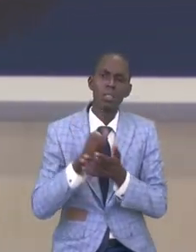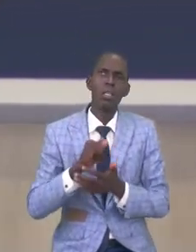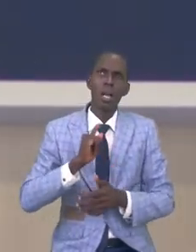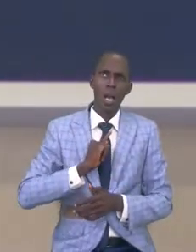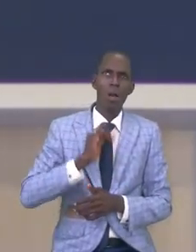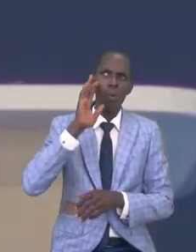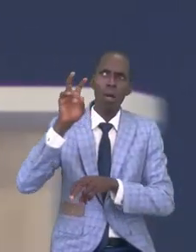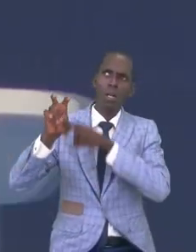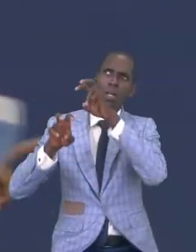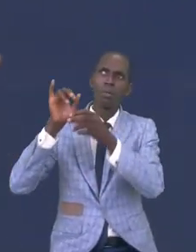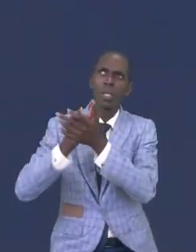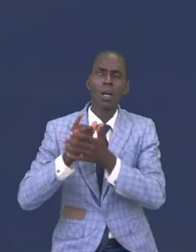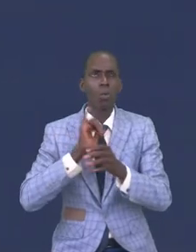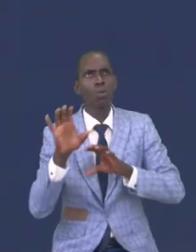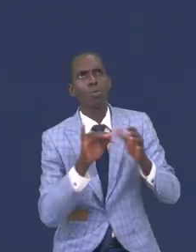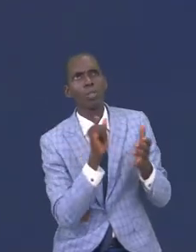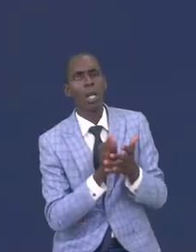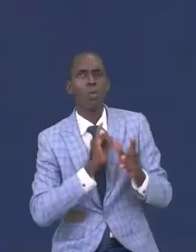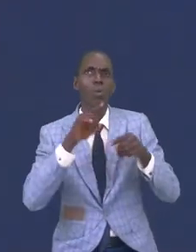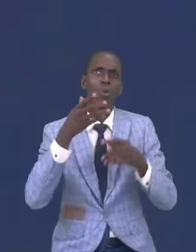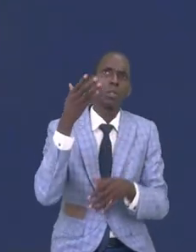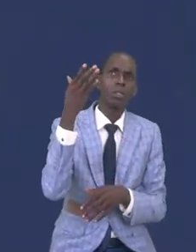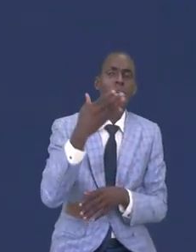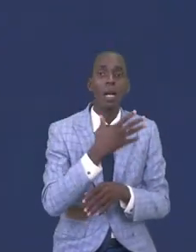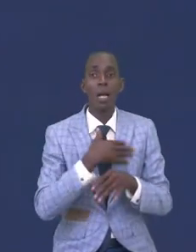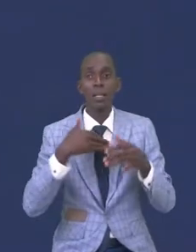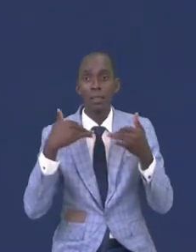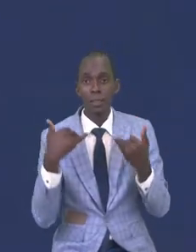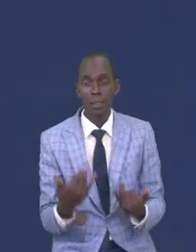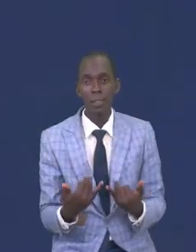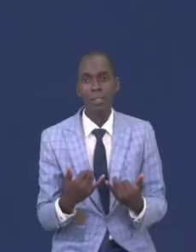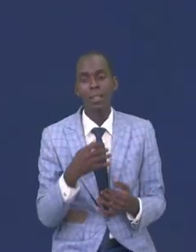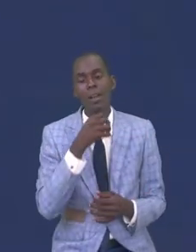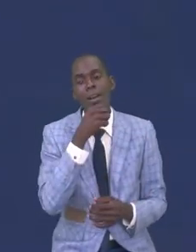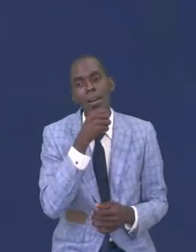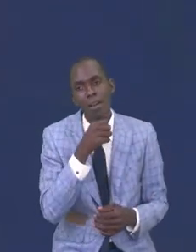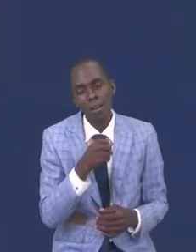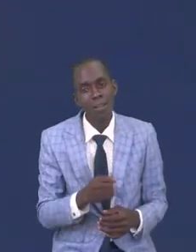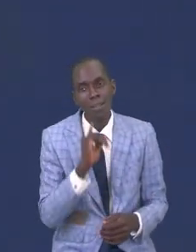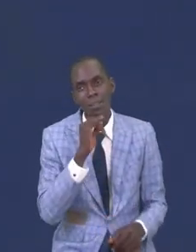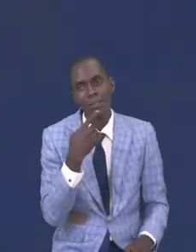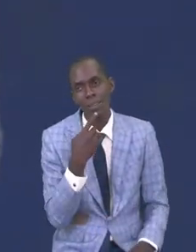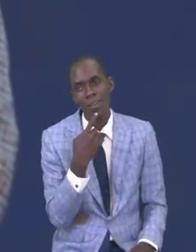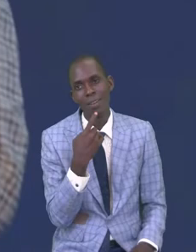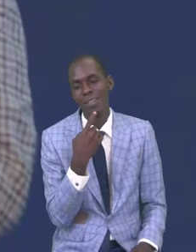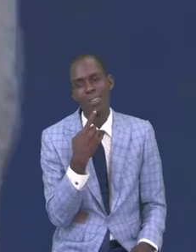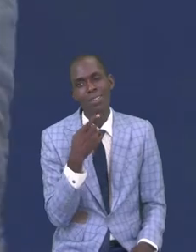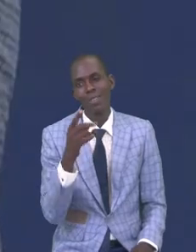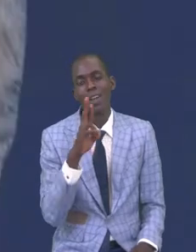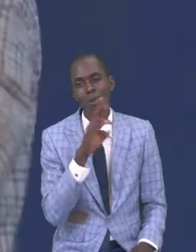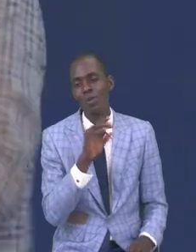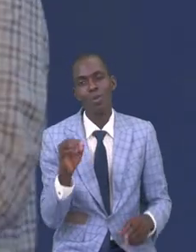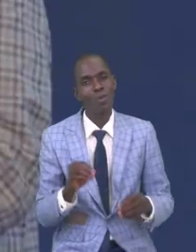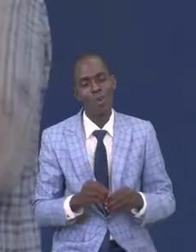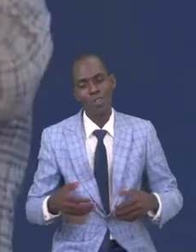that, I will do that, I will go there. And now age is saying, you're no more a teenager.